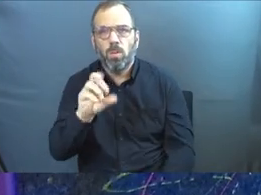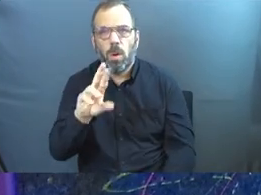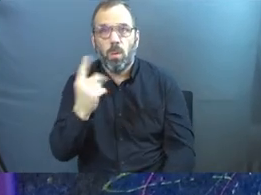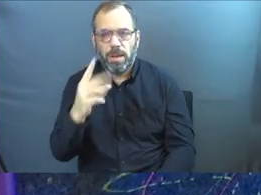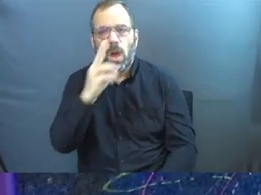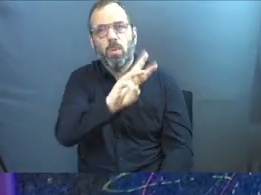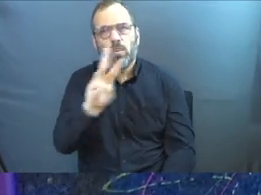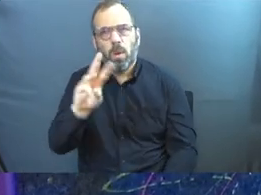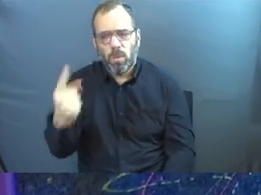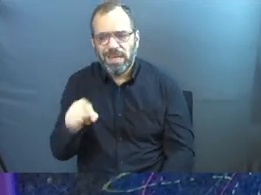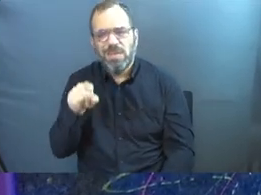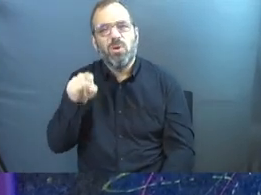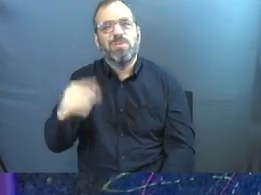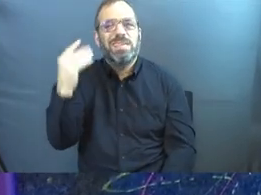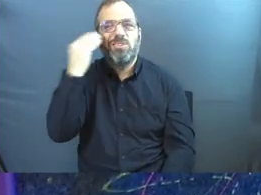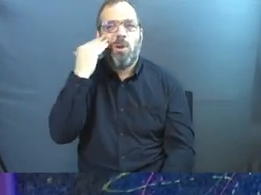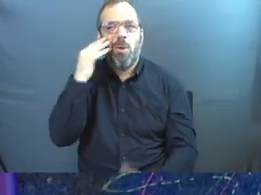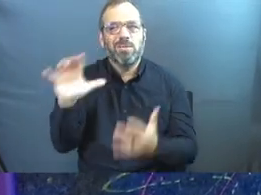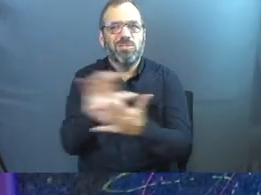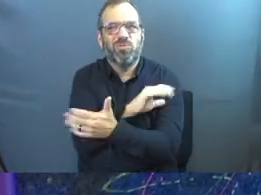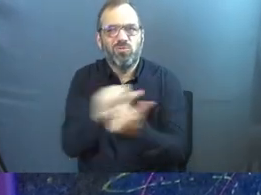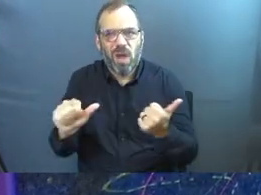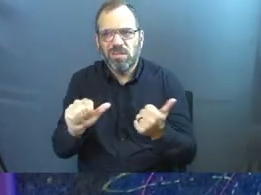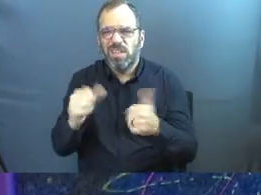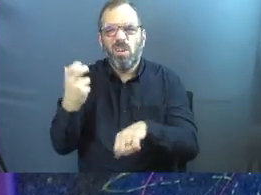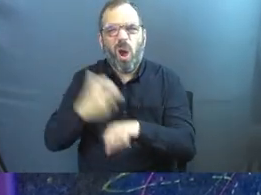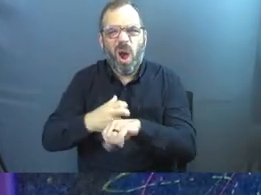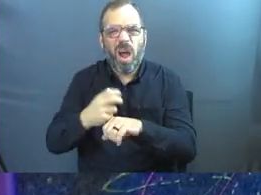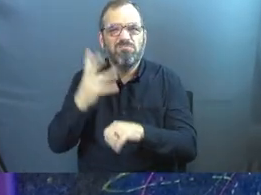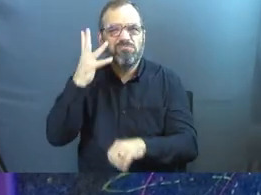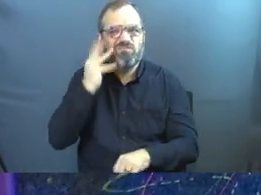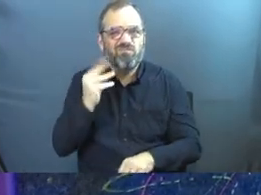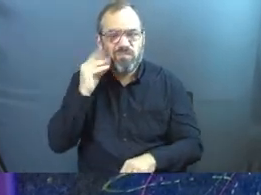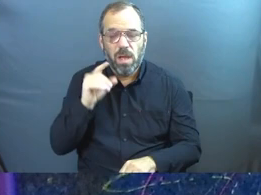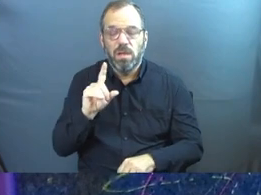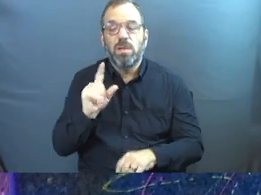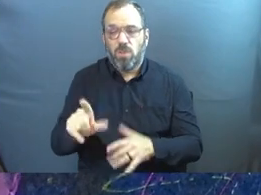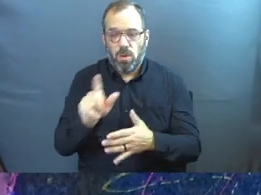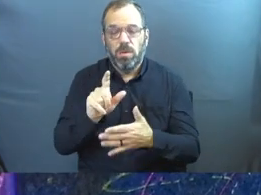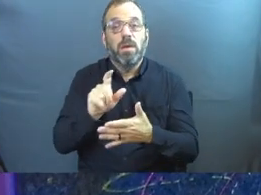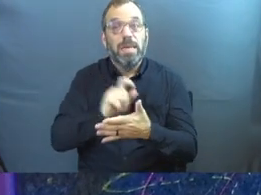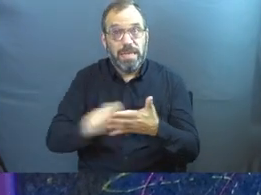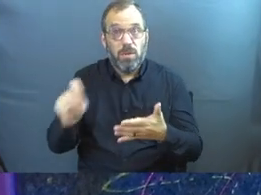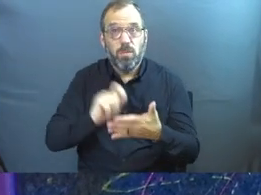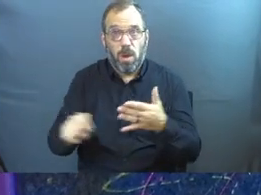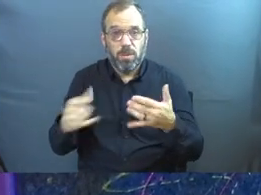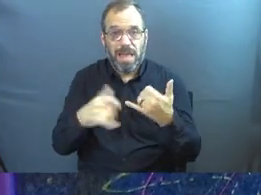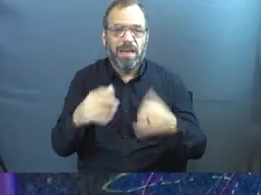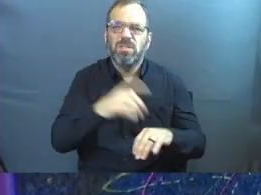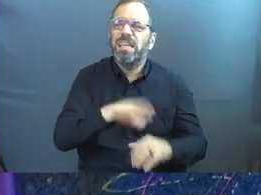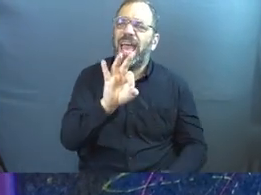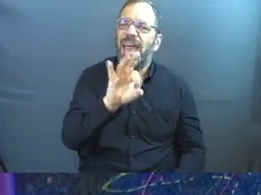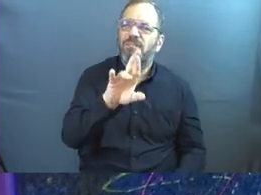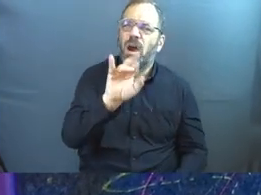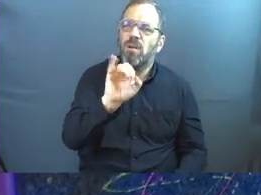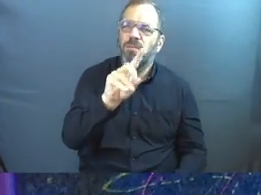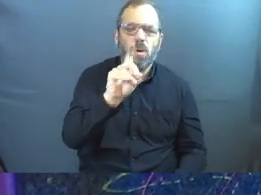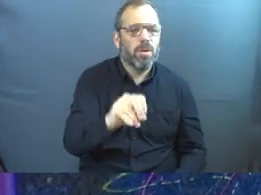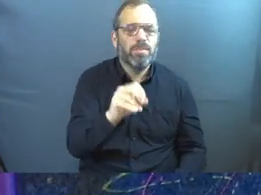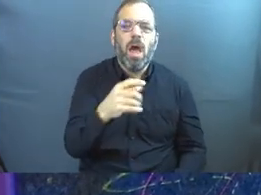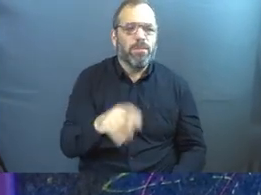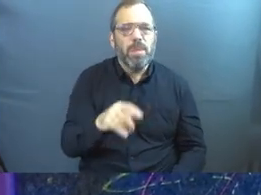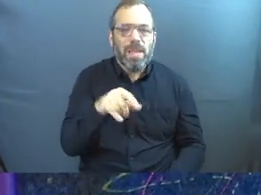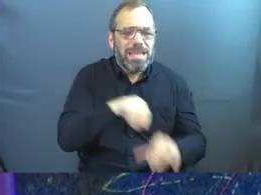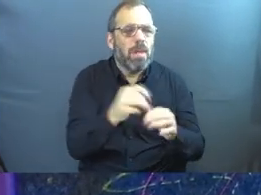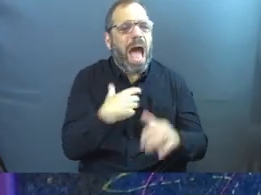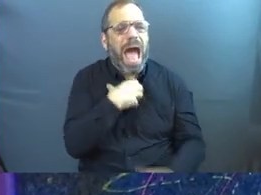And so he knows something about destruction and difficulty. And so he gives this line to Frodo. Frodo says